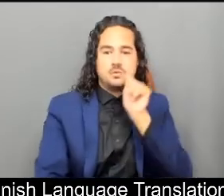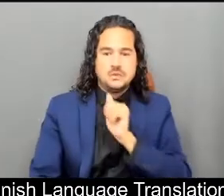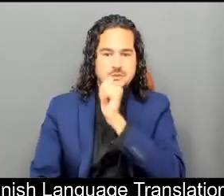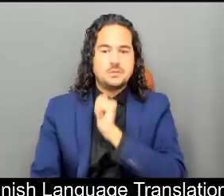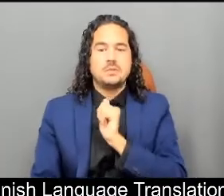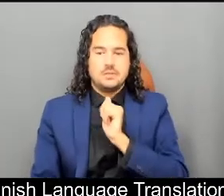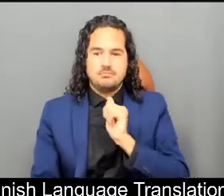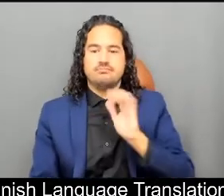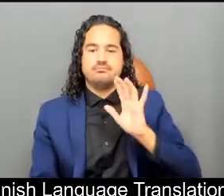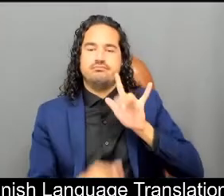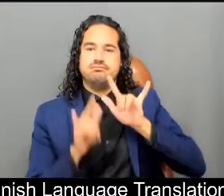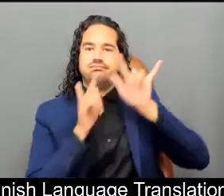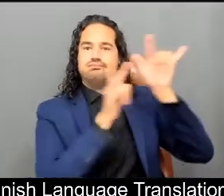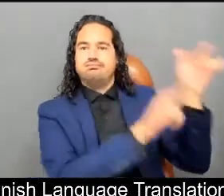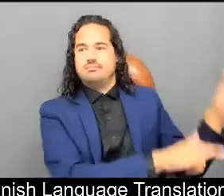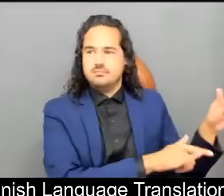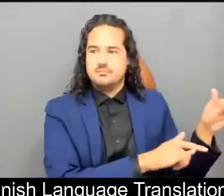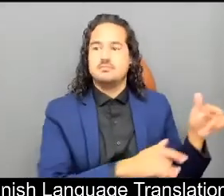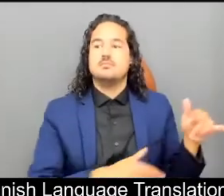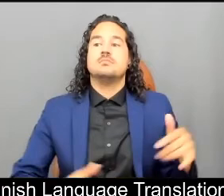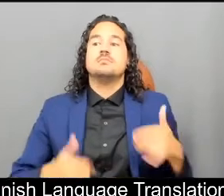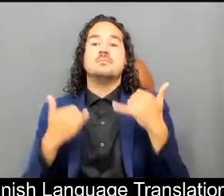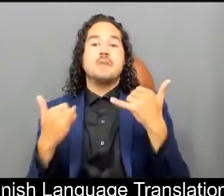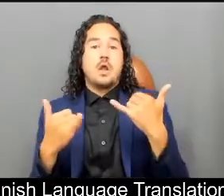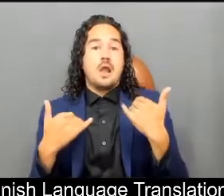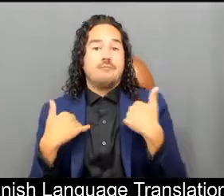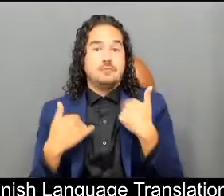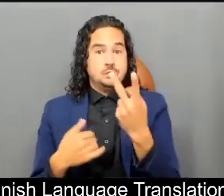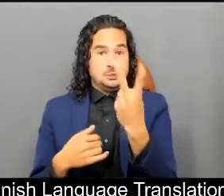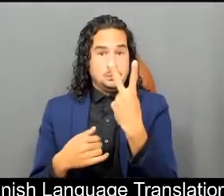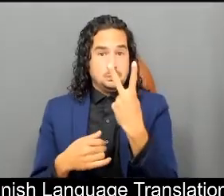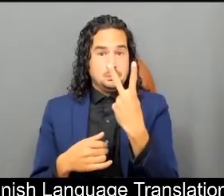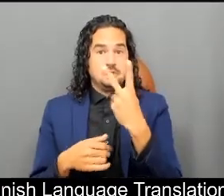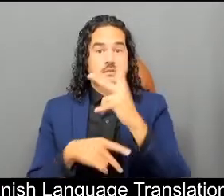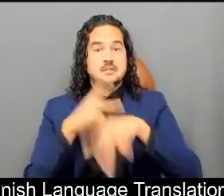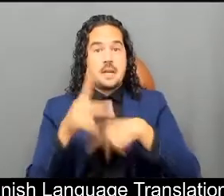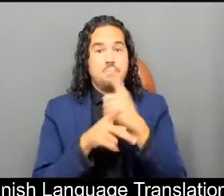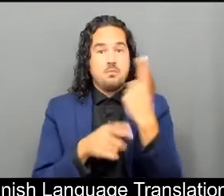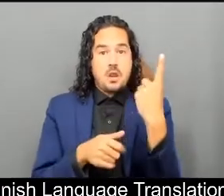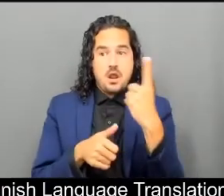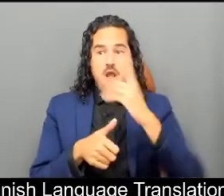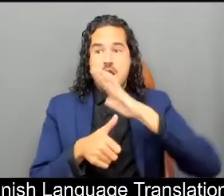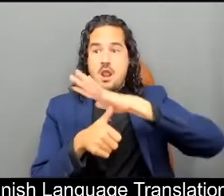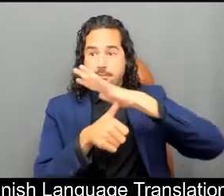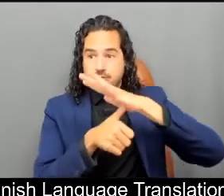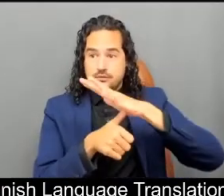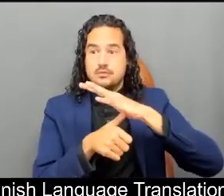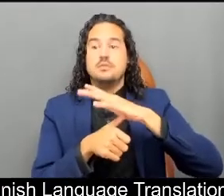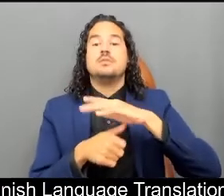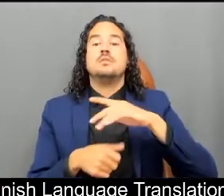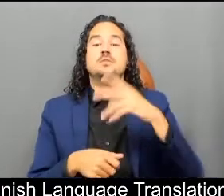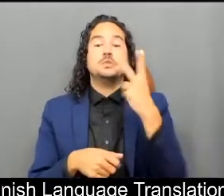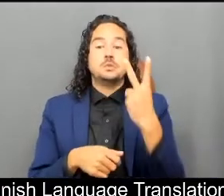2 helicopters, and a Hellcall platform, which is an aircraft that flies at lower level in through the smoke where we can see a little bit better.